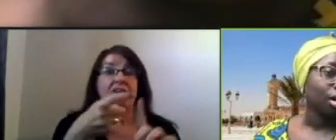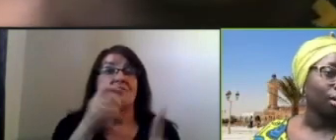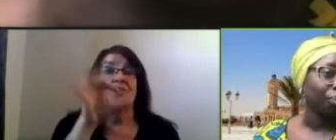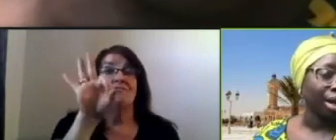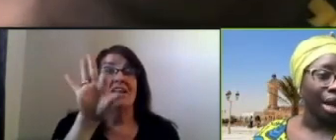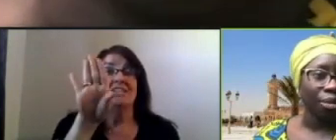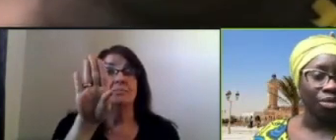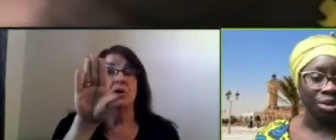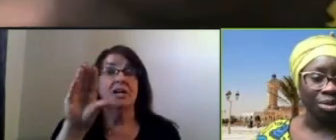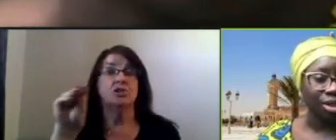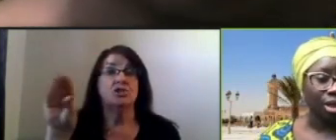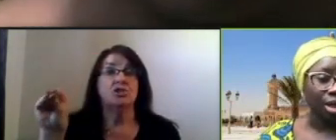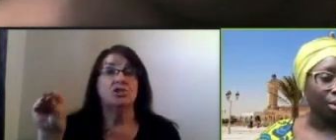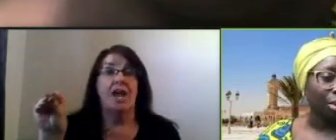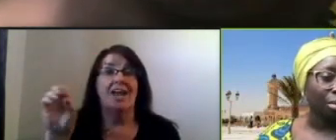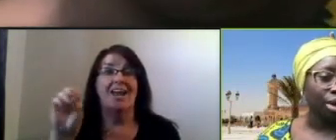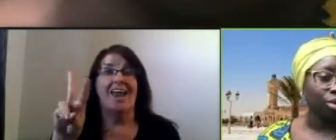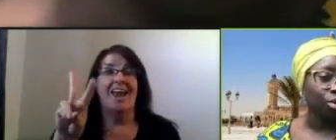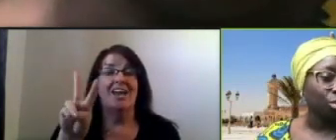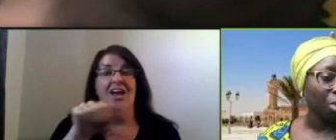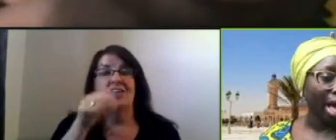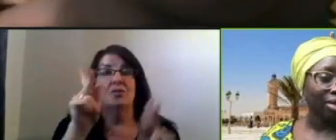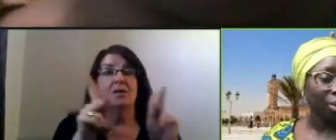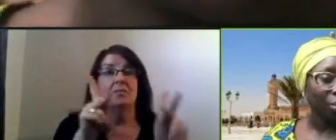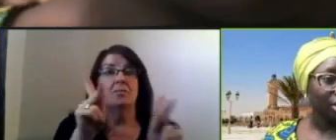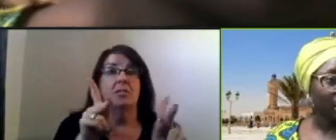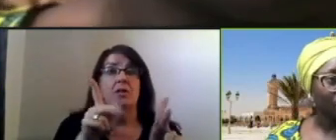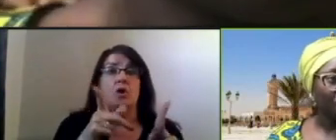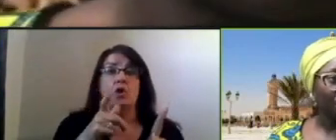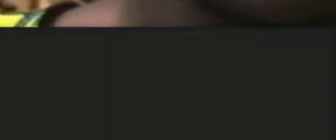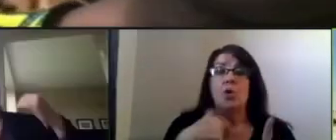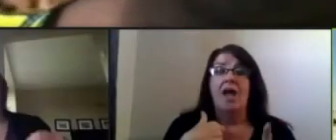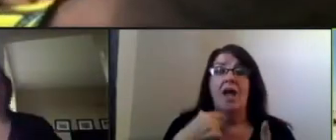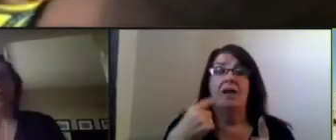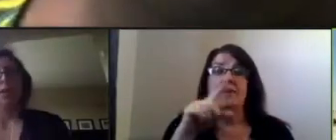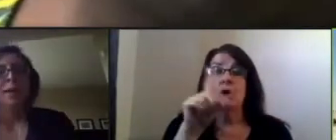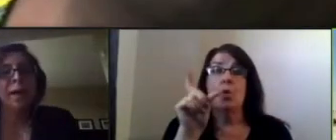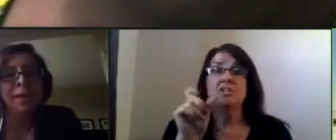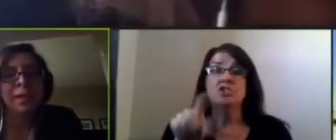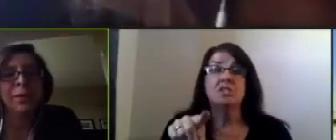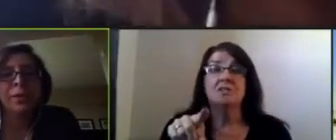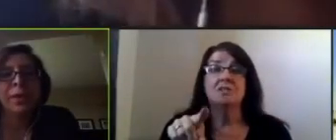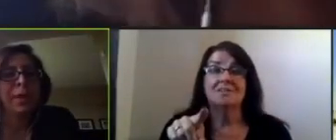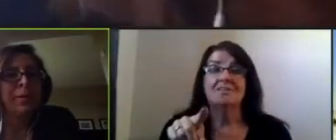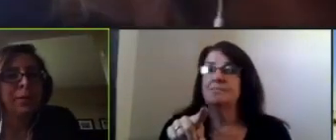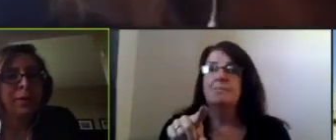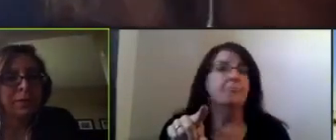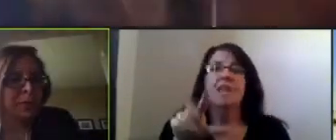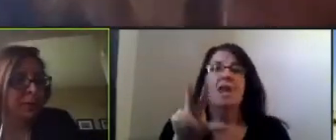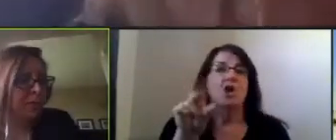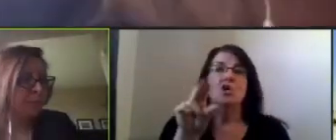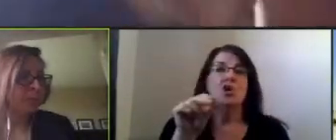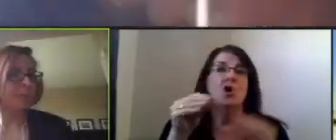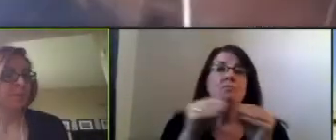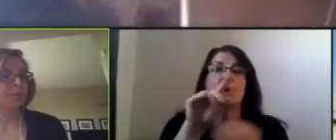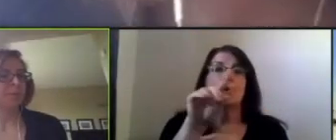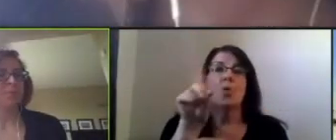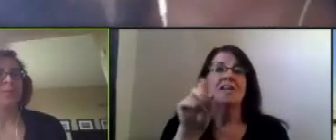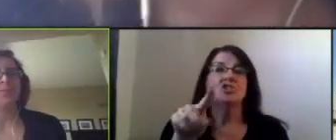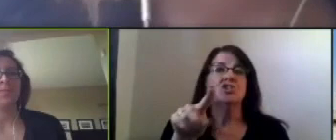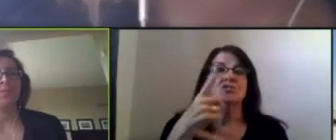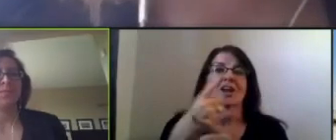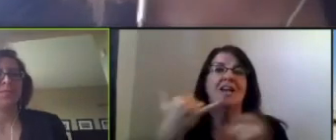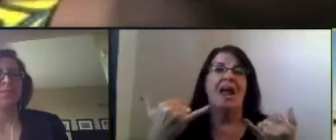and our viewers. Rima, do you have any question at this point? Hi, Sadie. No, we don't have any questions right now.